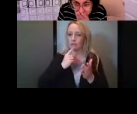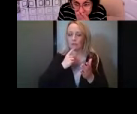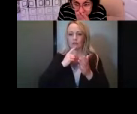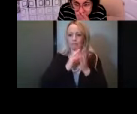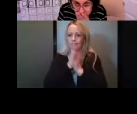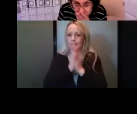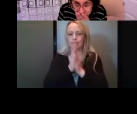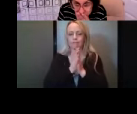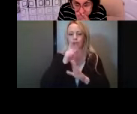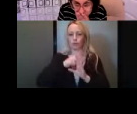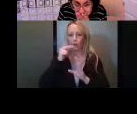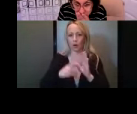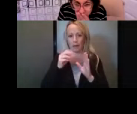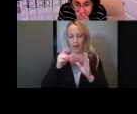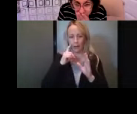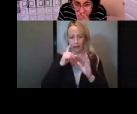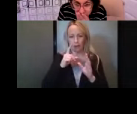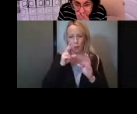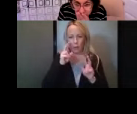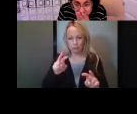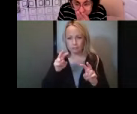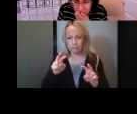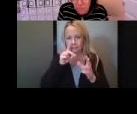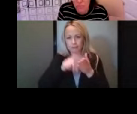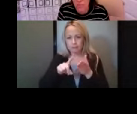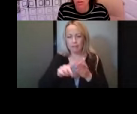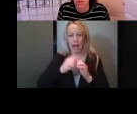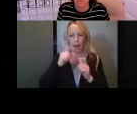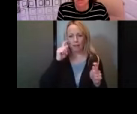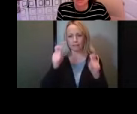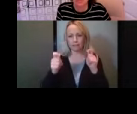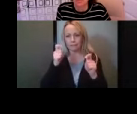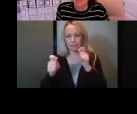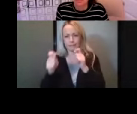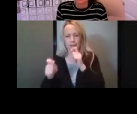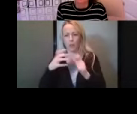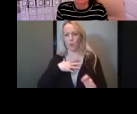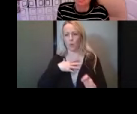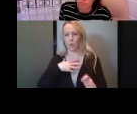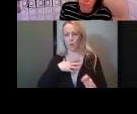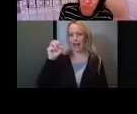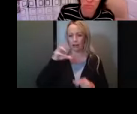of weeks, we're going to watch how that intervention program reshapes white matter development.